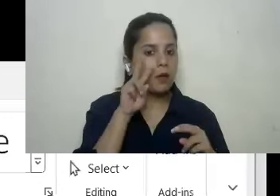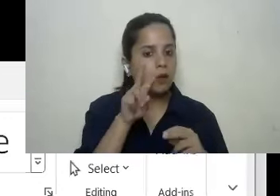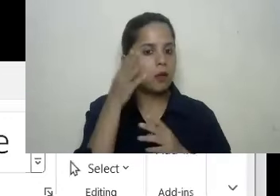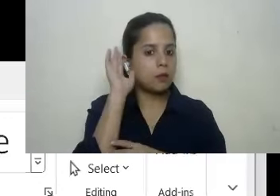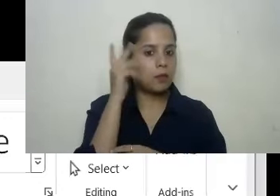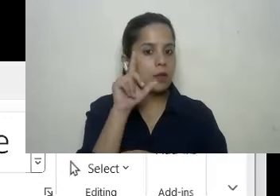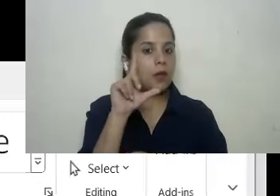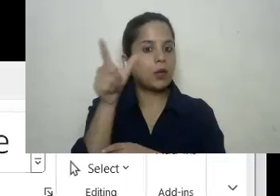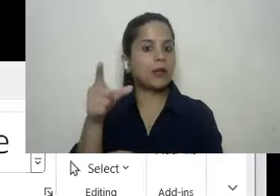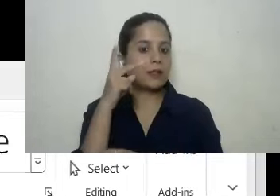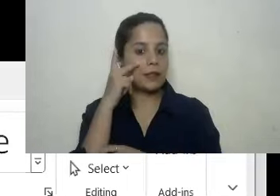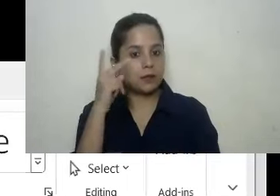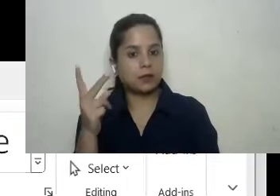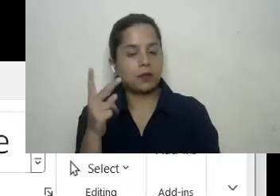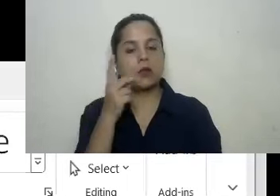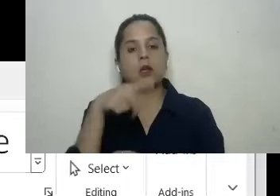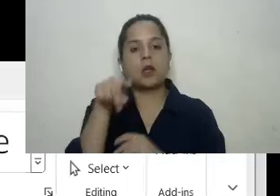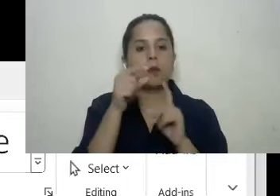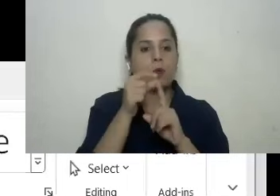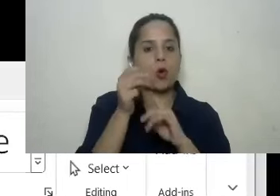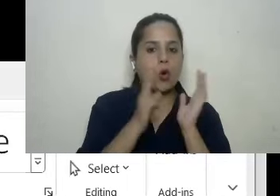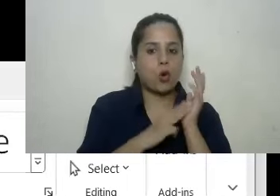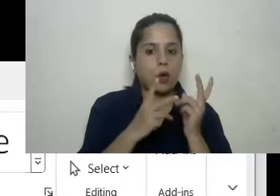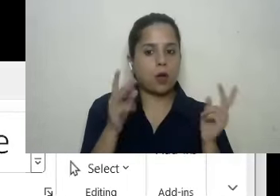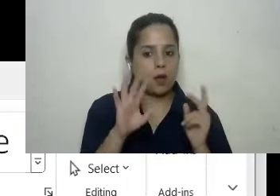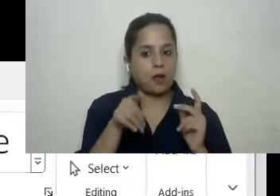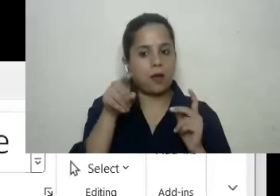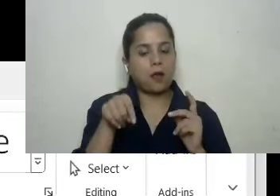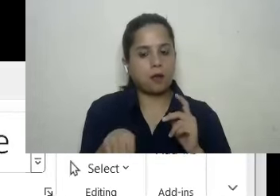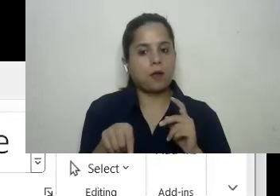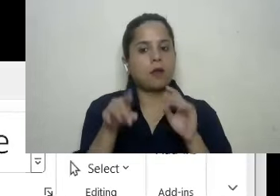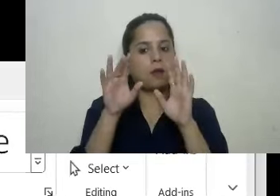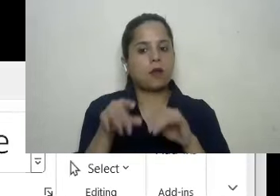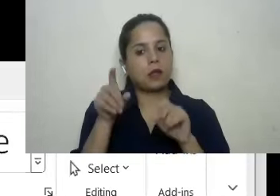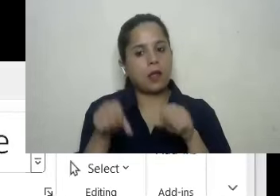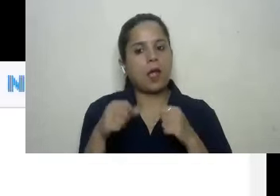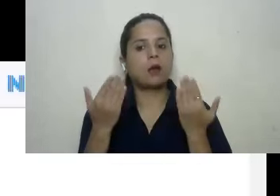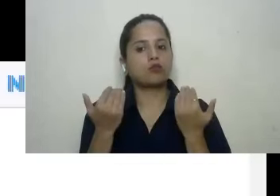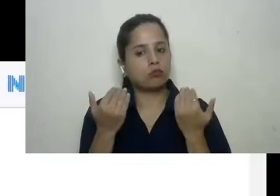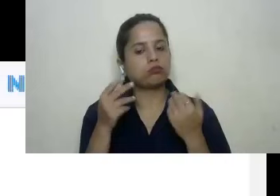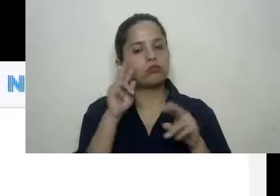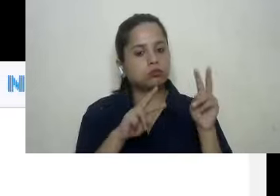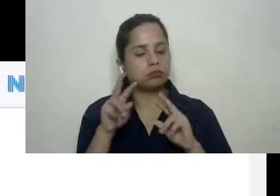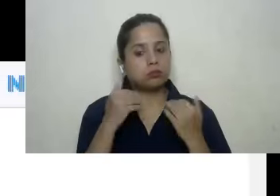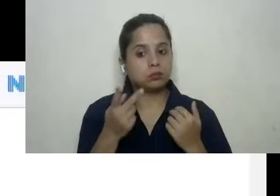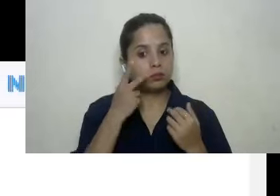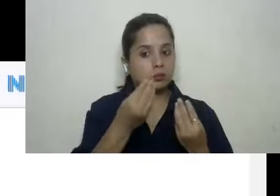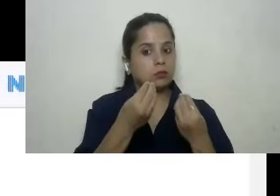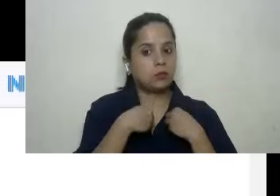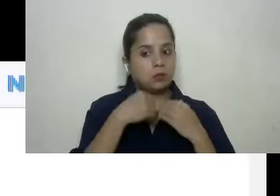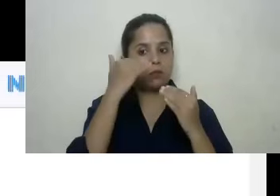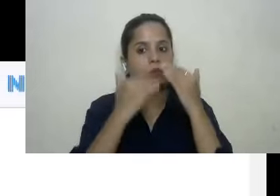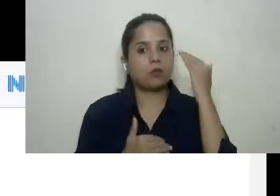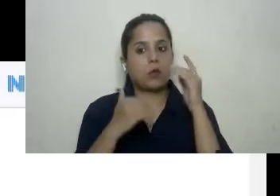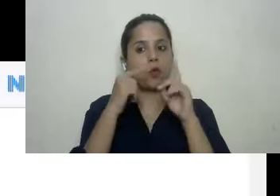later on your desktop, if anyone is on the phone, it'll be legible. So now it gave me a longish poem, and